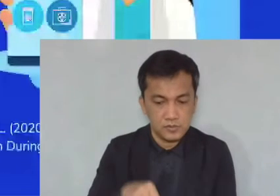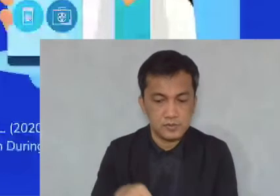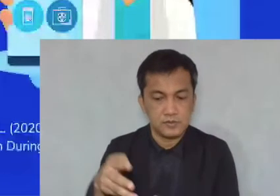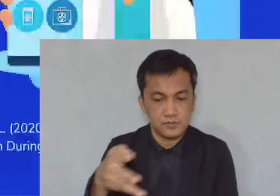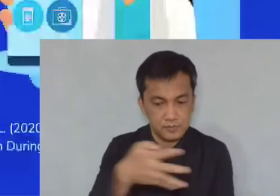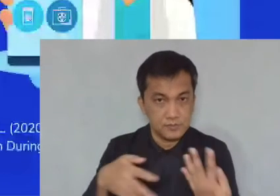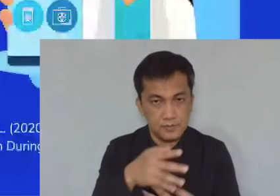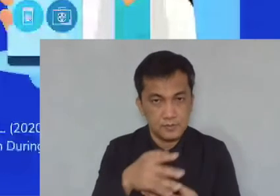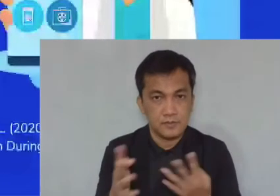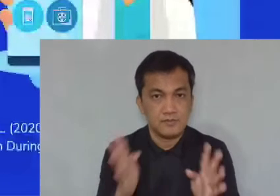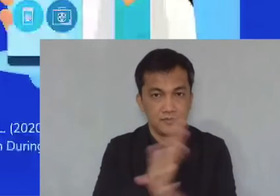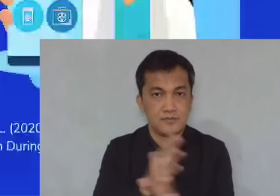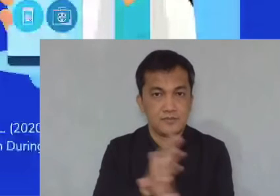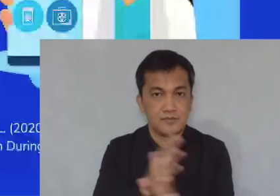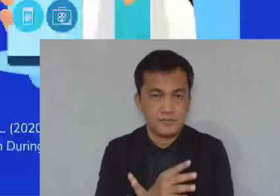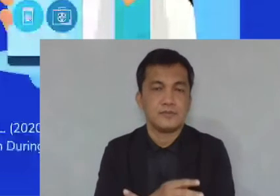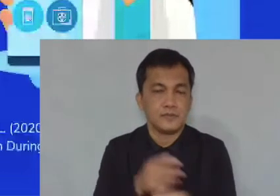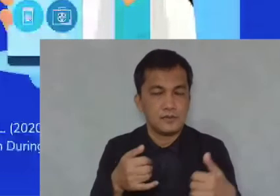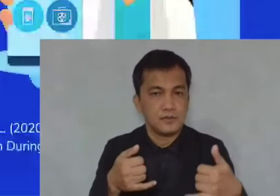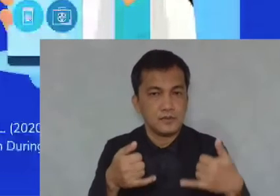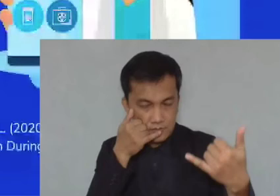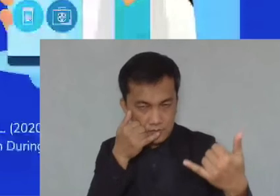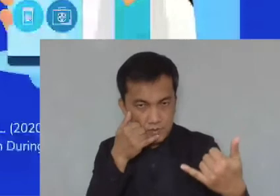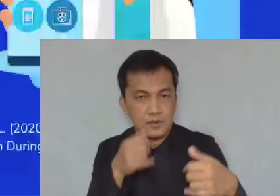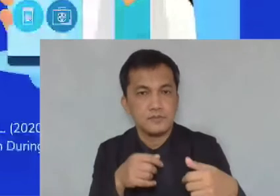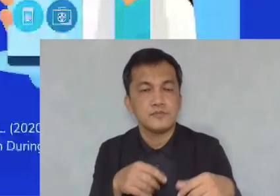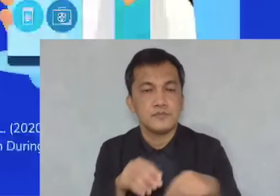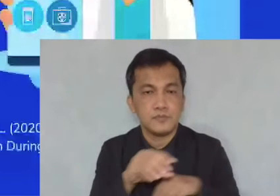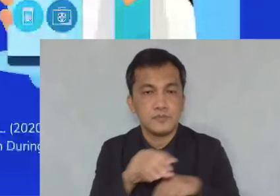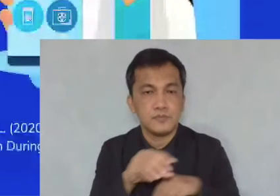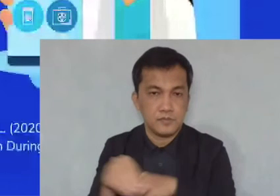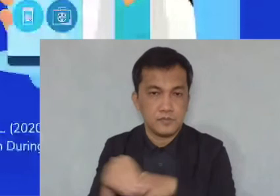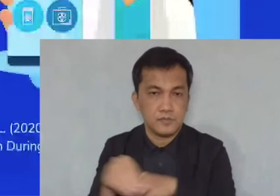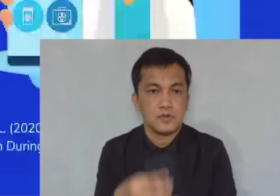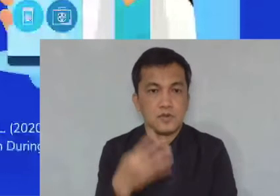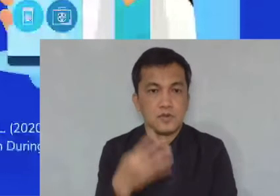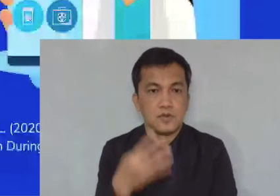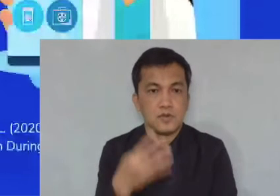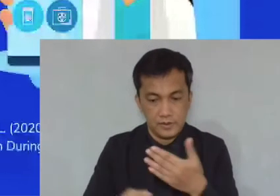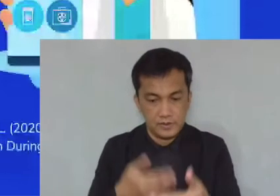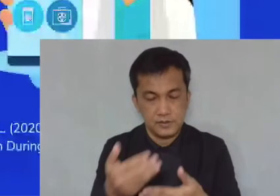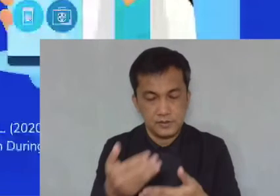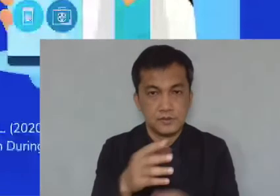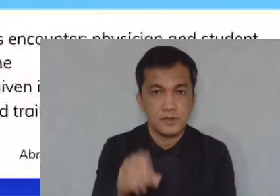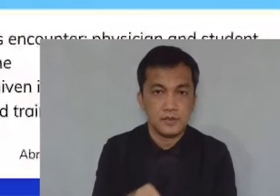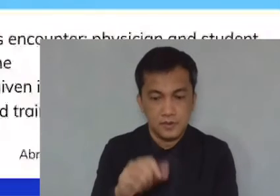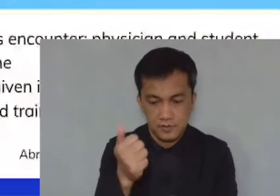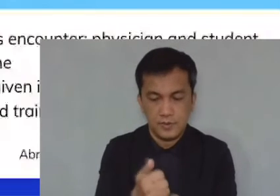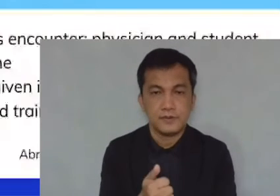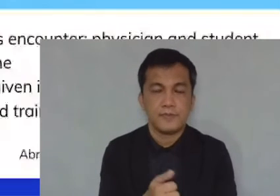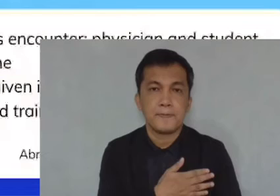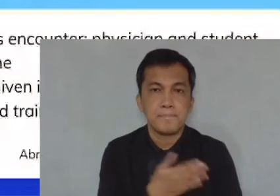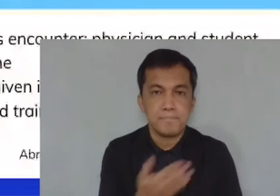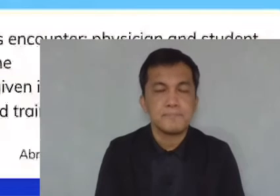rotation. And so there are 4 processes there. They're included in the encounter setup, in the